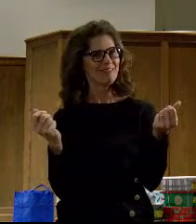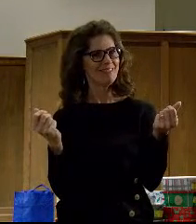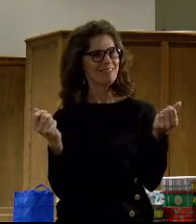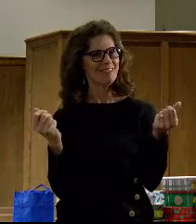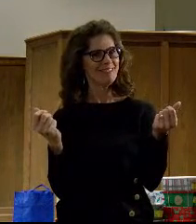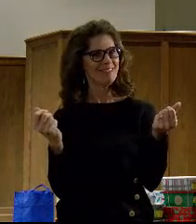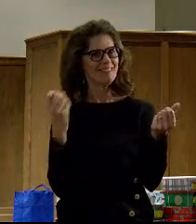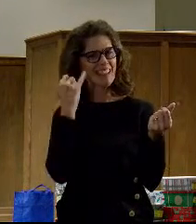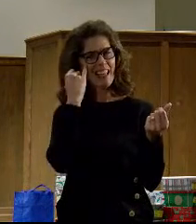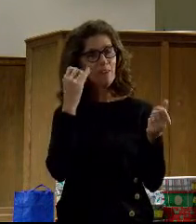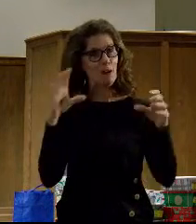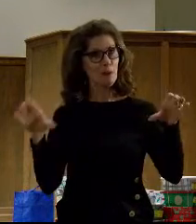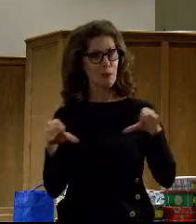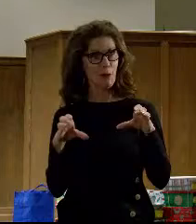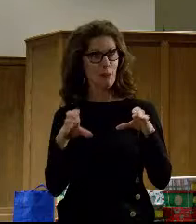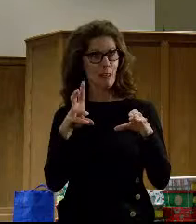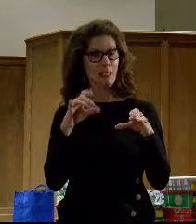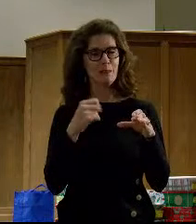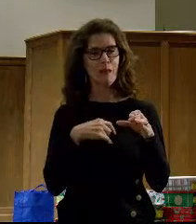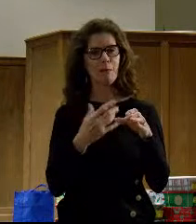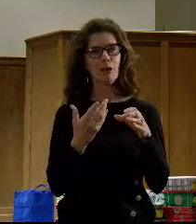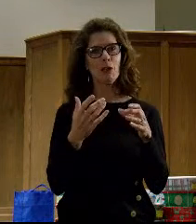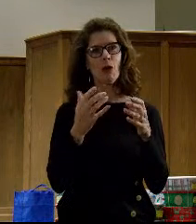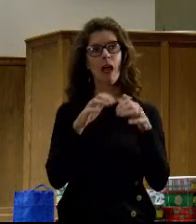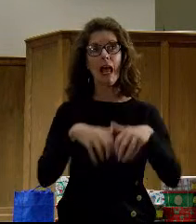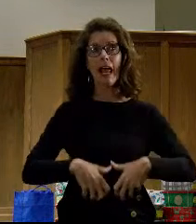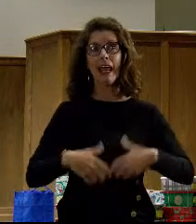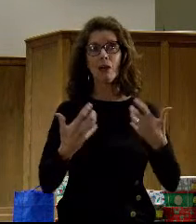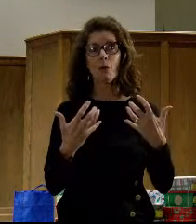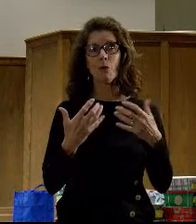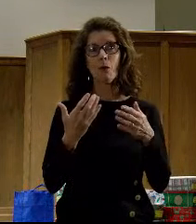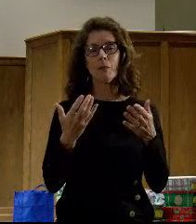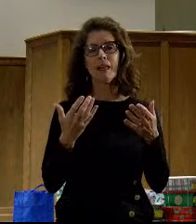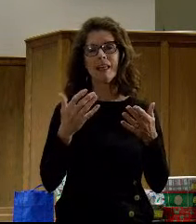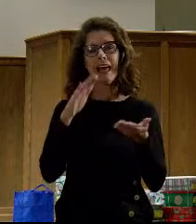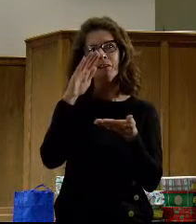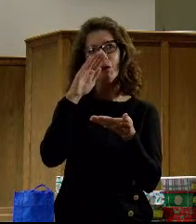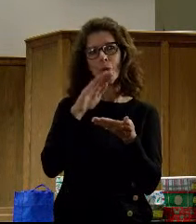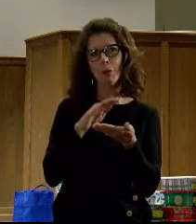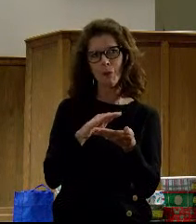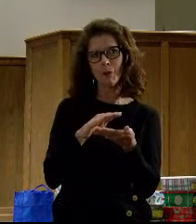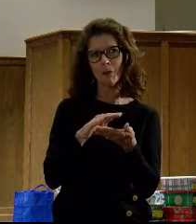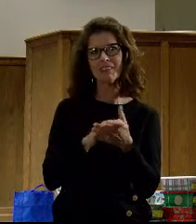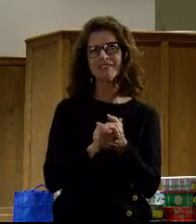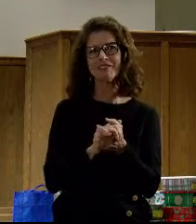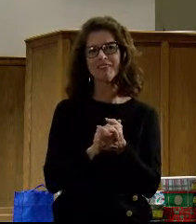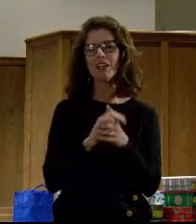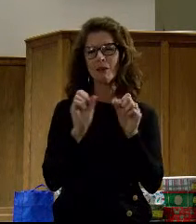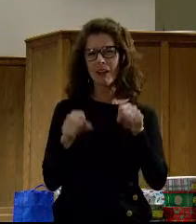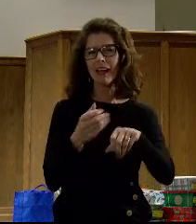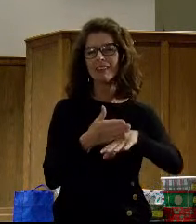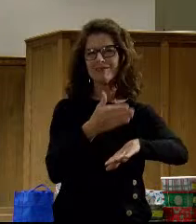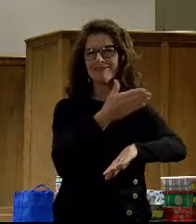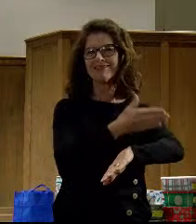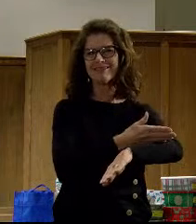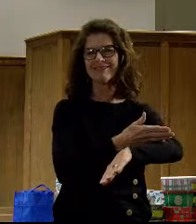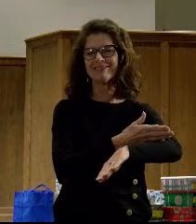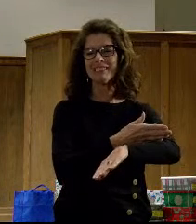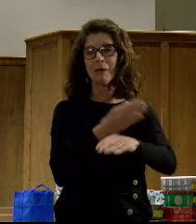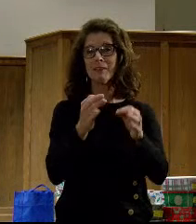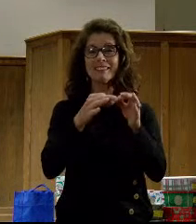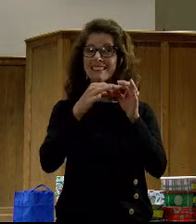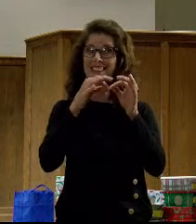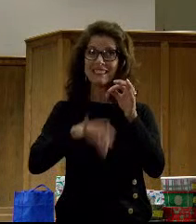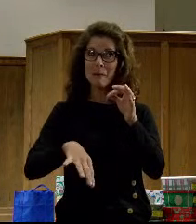less angry and you can get better. You can get better at this. So, very, very, very, very simple sermon. But